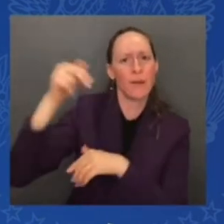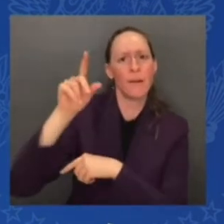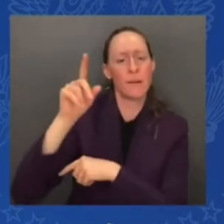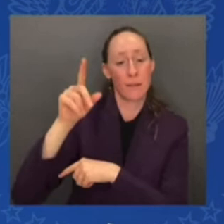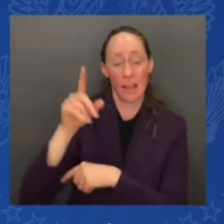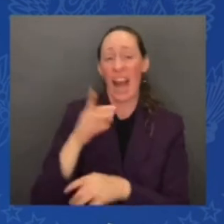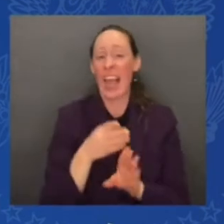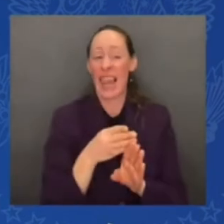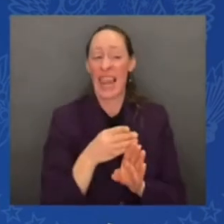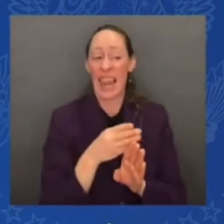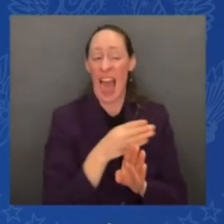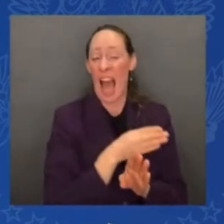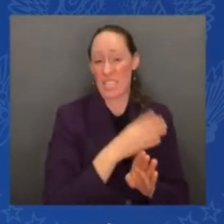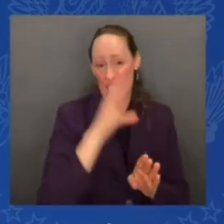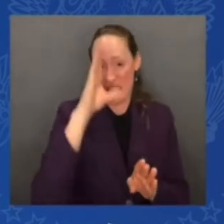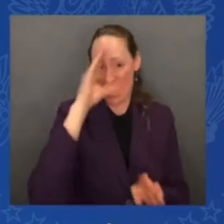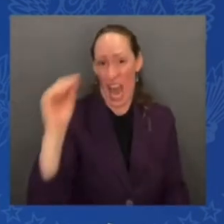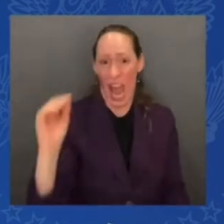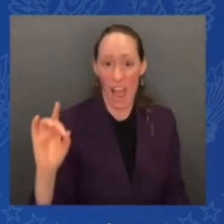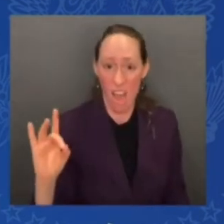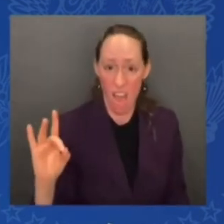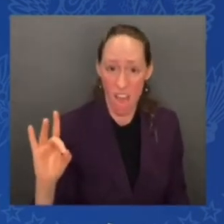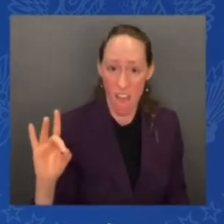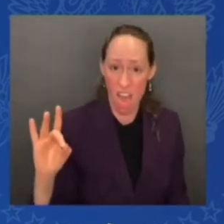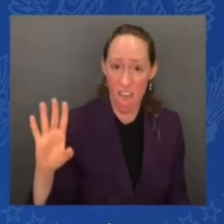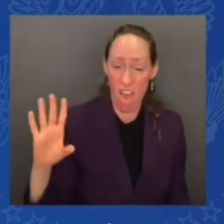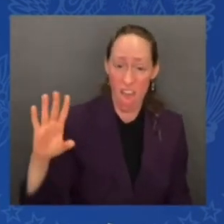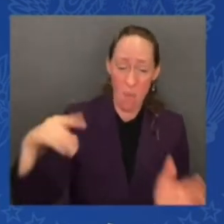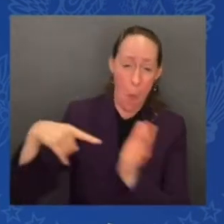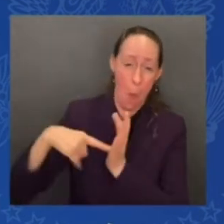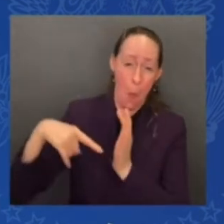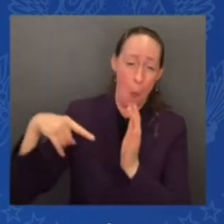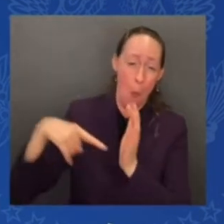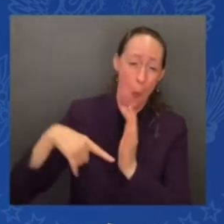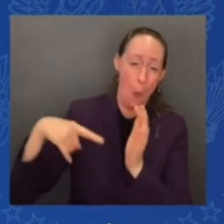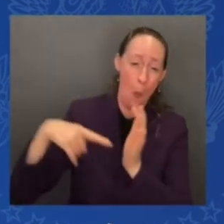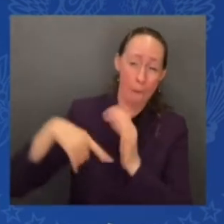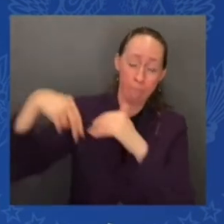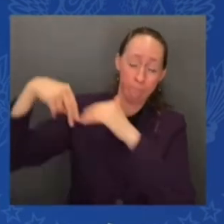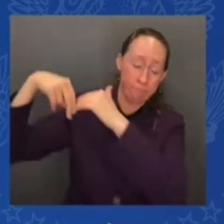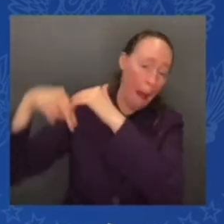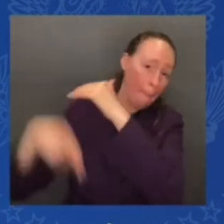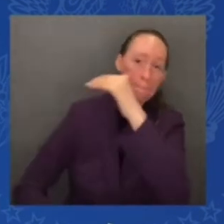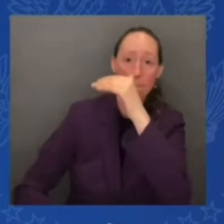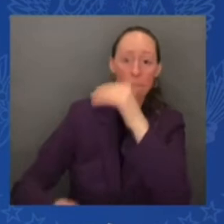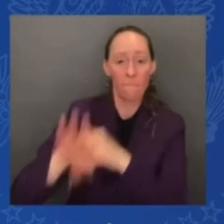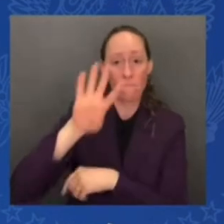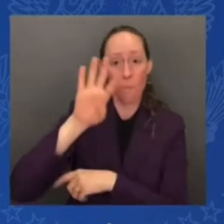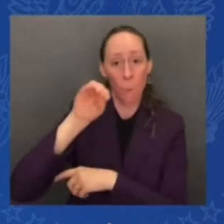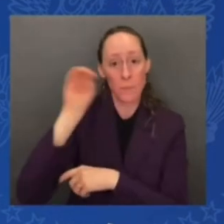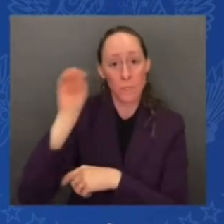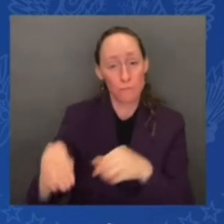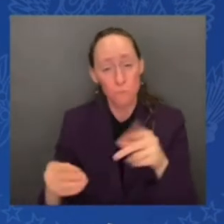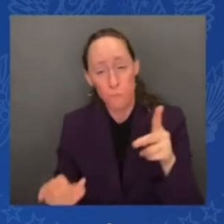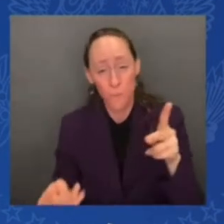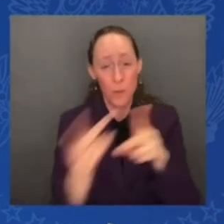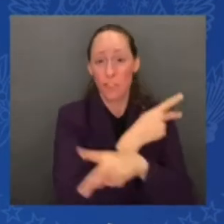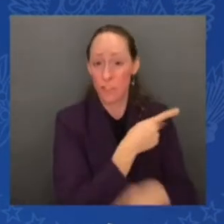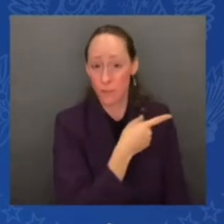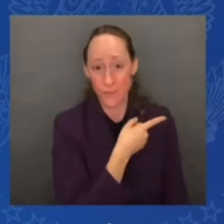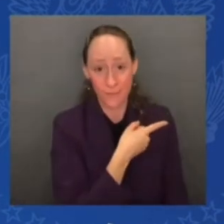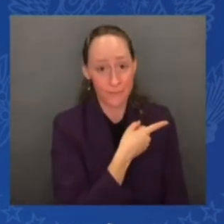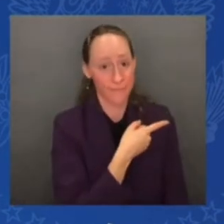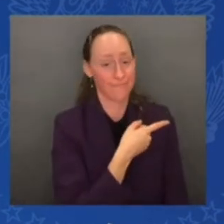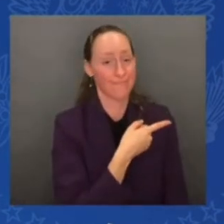raising taxes in the middle class, and I promise we'll never raise federal tax on anyone making less than $400,000 a year. I've kept that promise. I'm going to